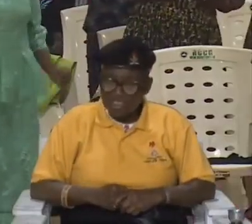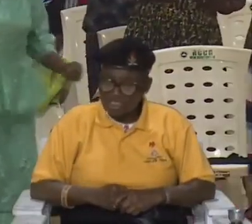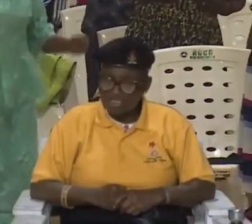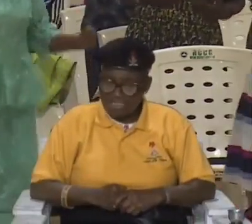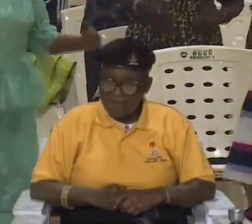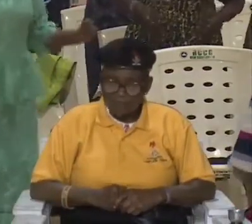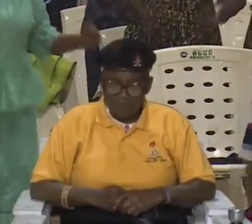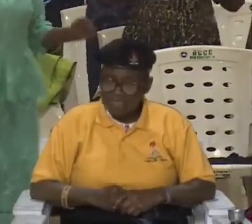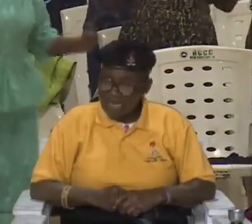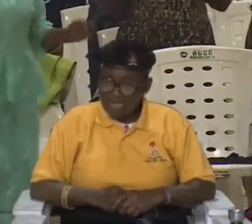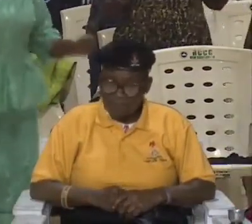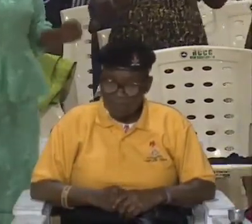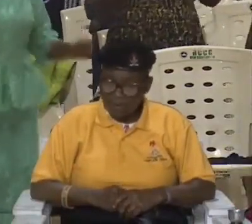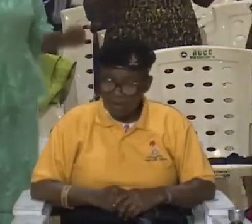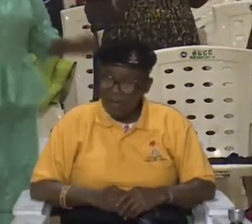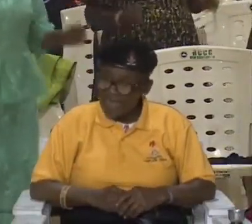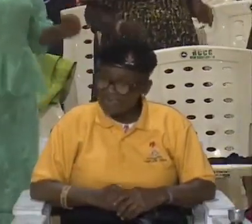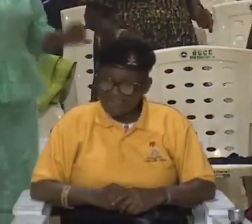Glory be to God.